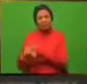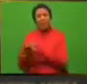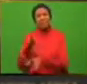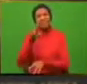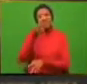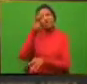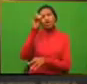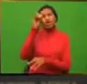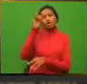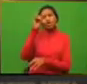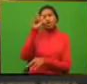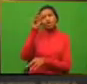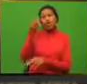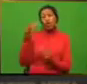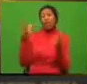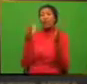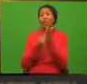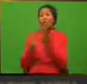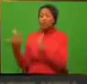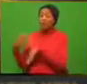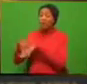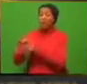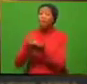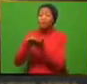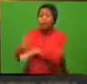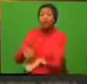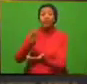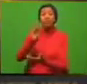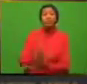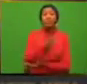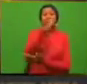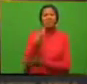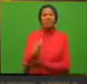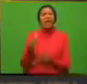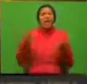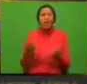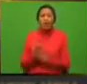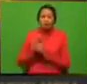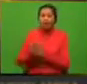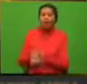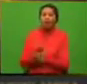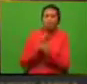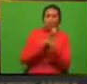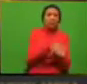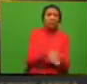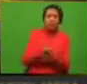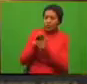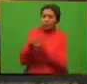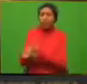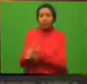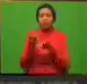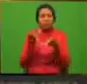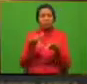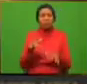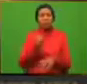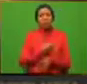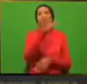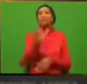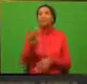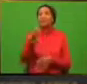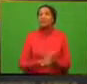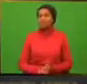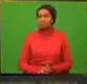imported into this country through the genocidal force and forced down our throats.